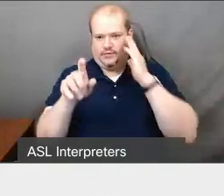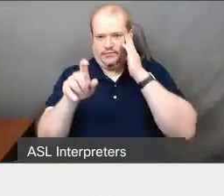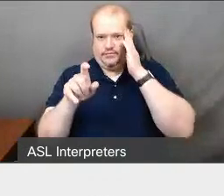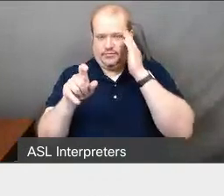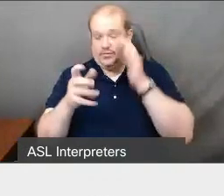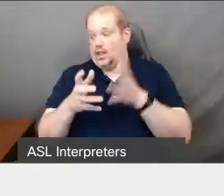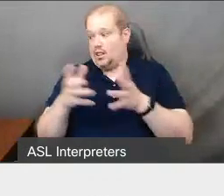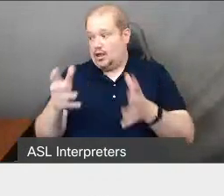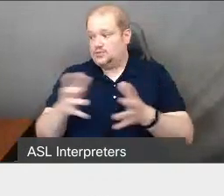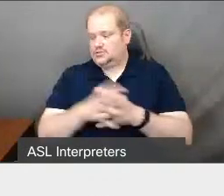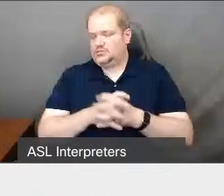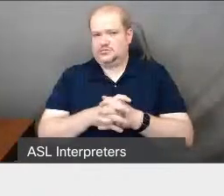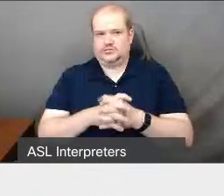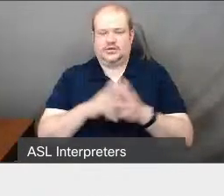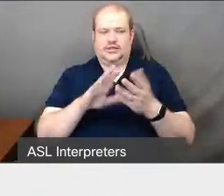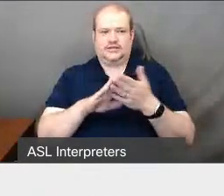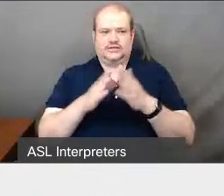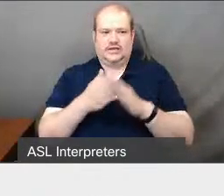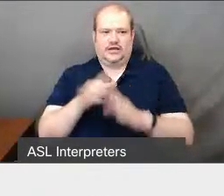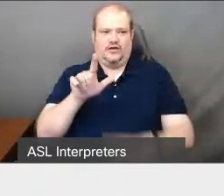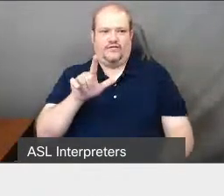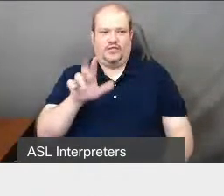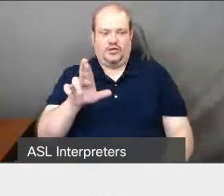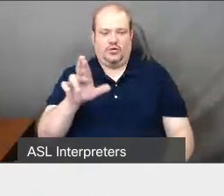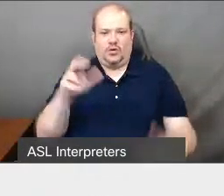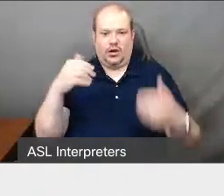Lots. The city of Little Rock